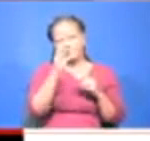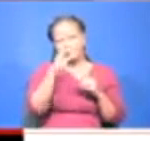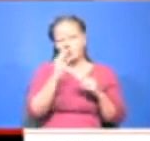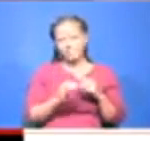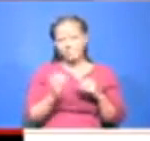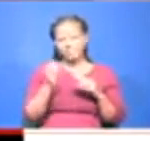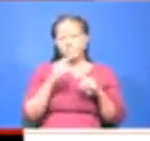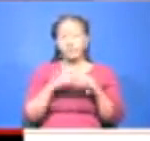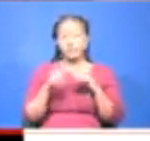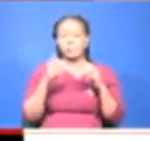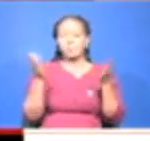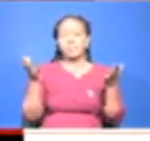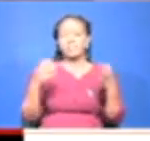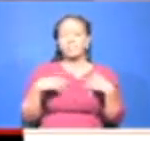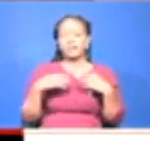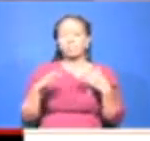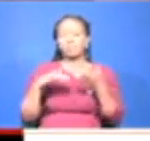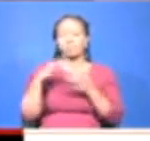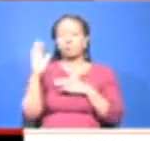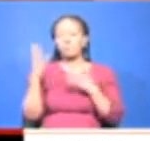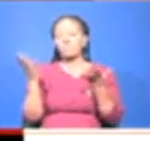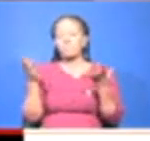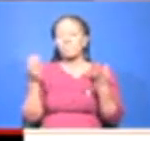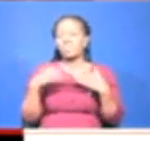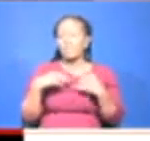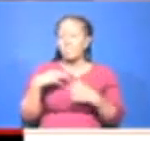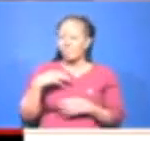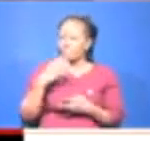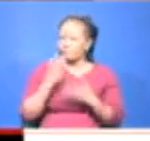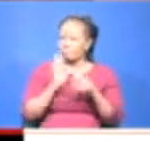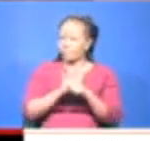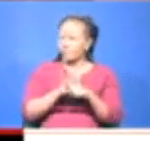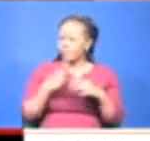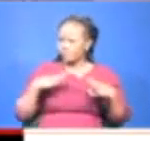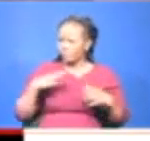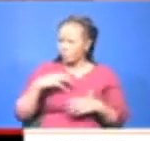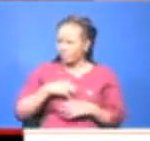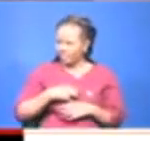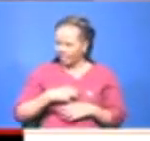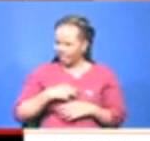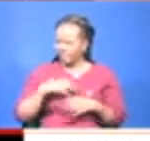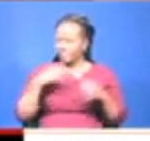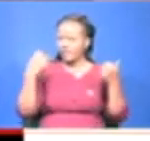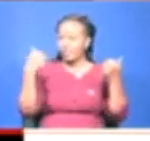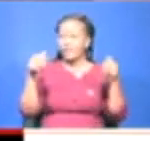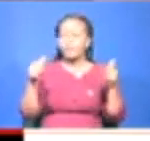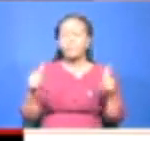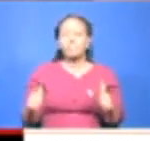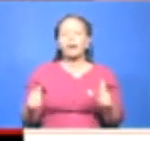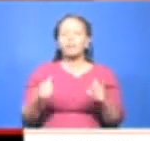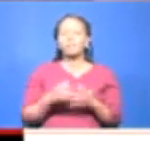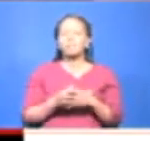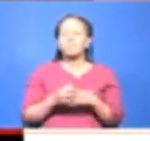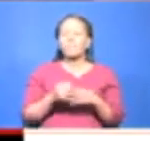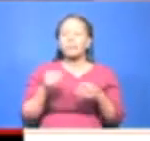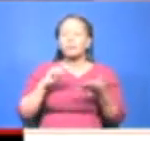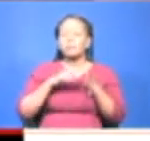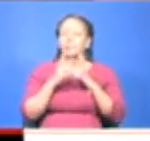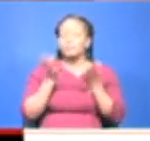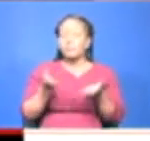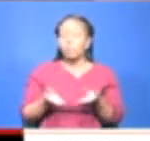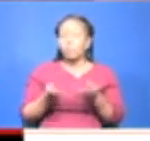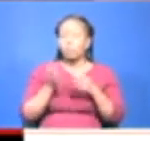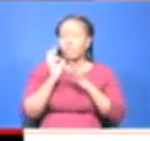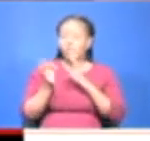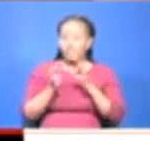is almost retiring, or if they have not retired yet. And so, if not enough measures are put in place right